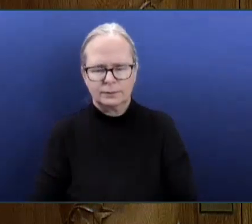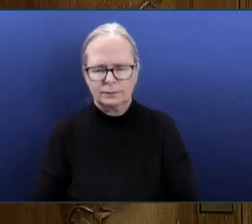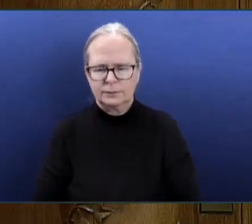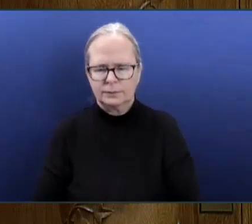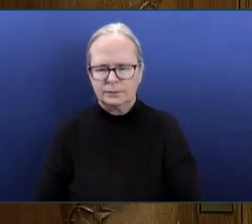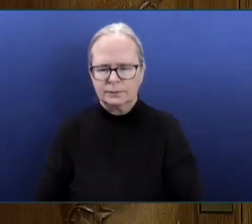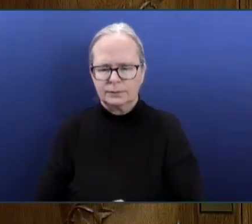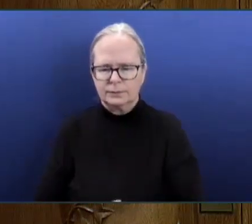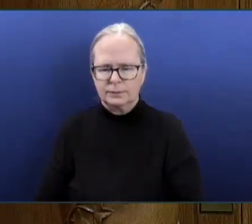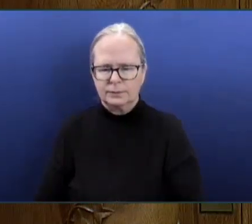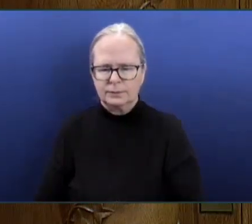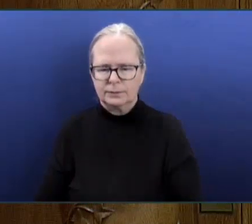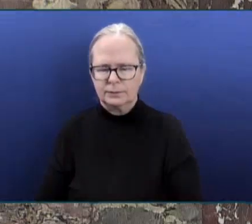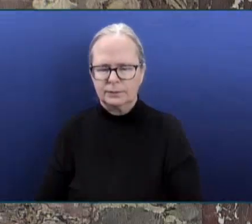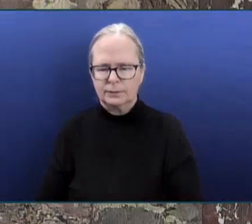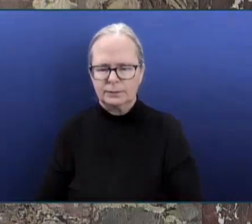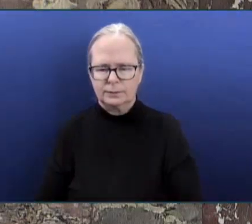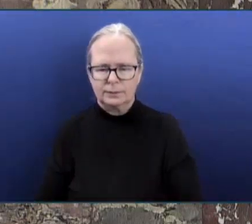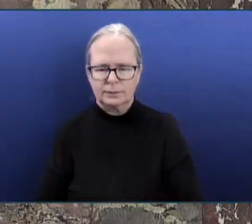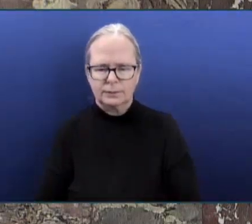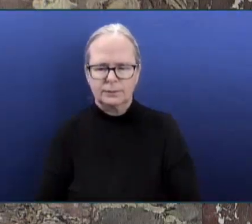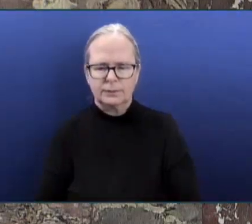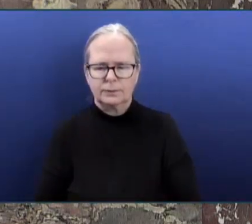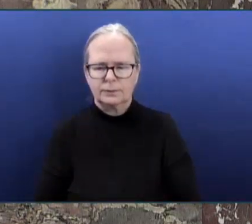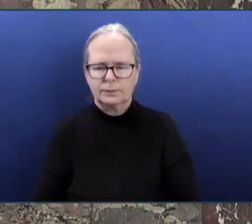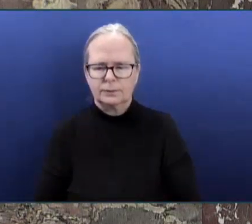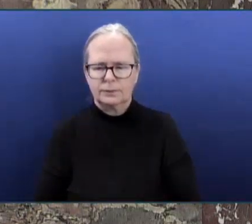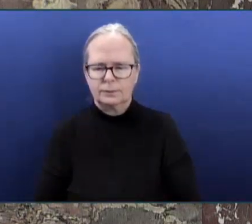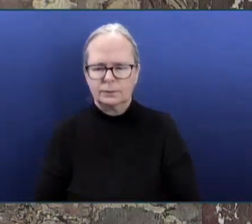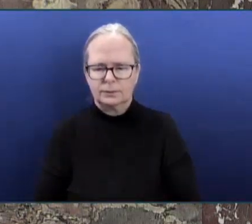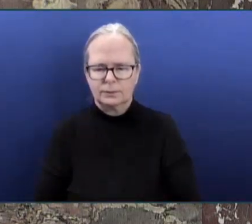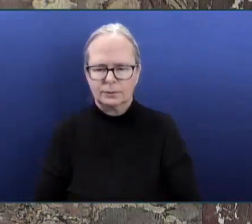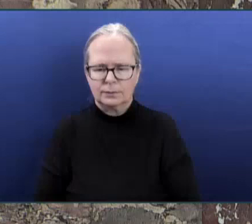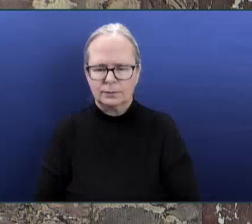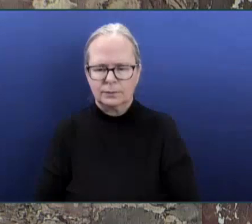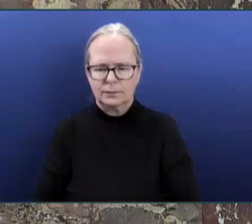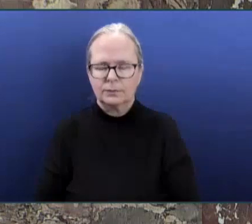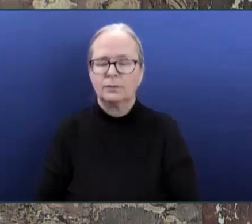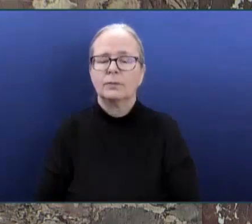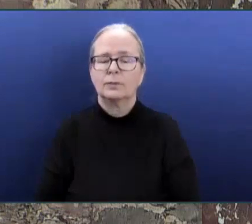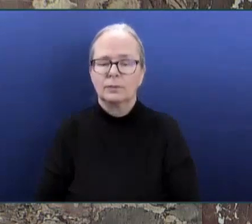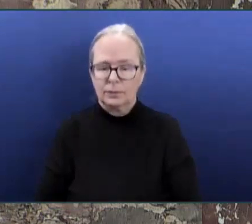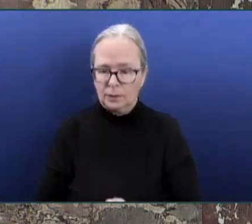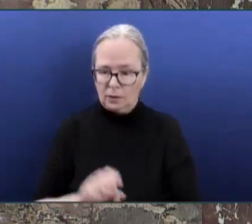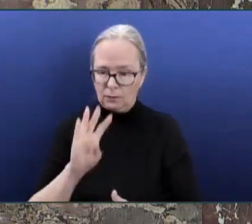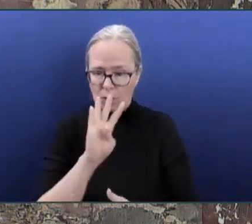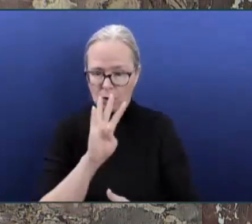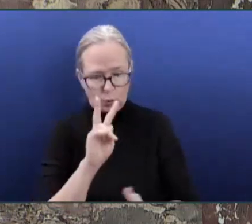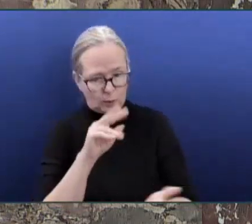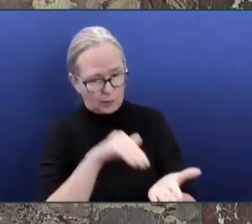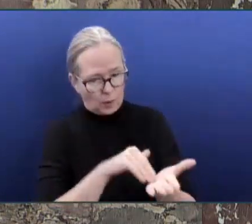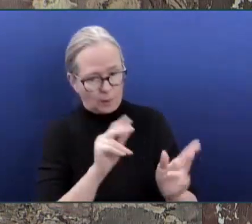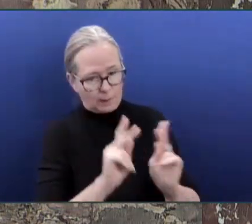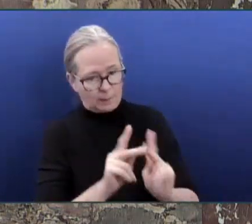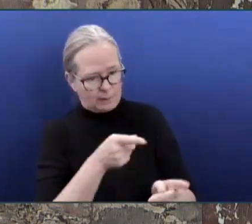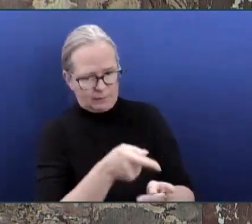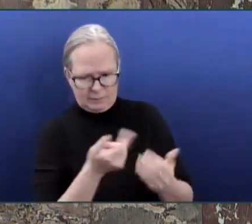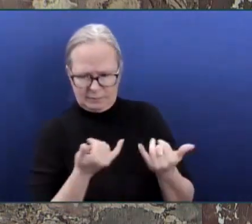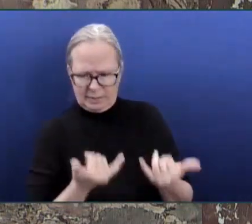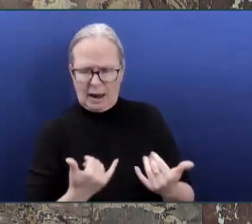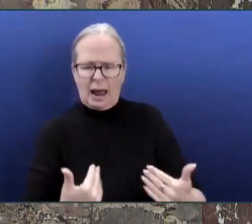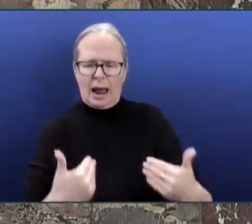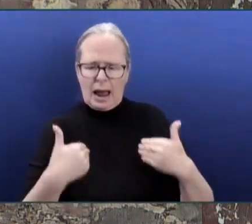Premier. Thank you, Honourable Speaker. When we're talking about the 42,000 people, they're now living in homes that wouldn't be living in them without our government's interventions.